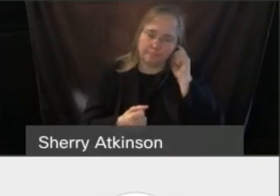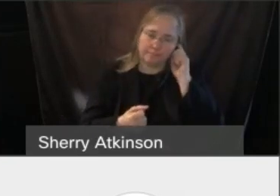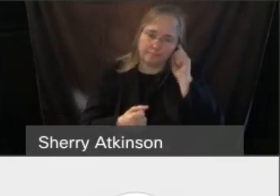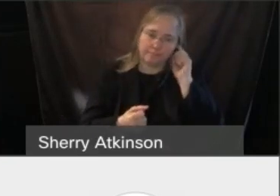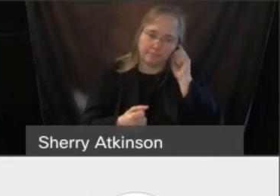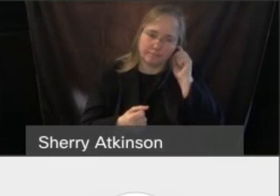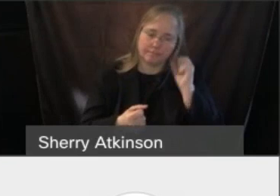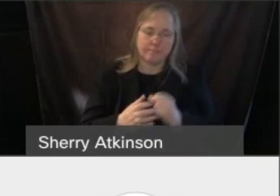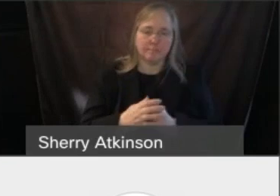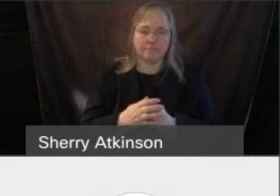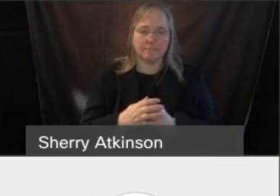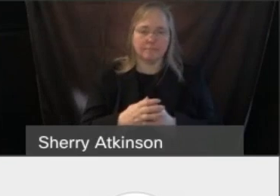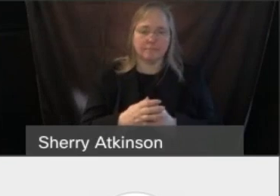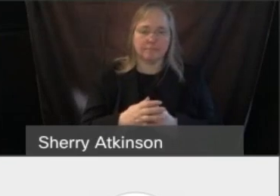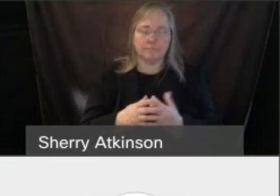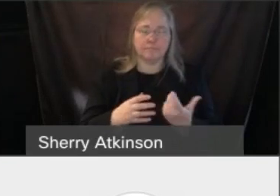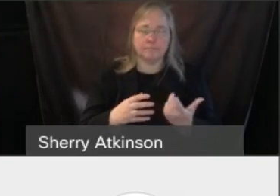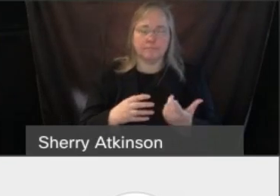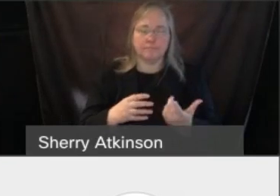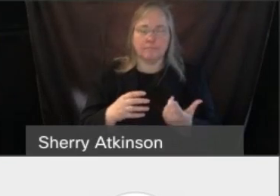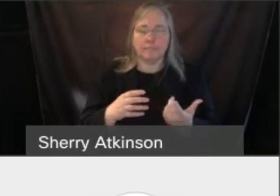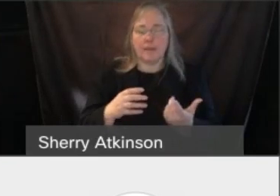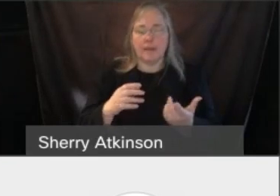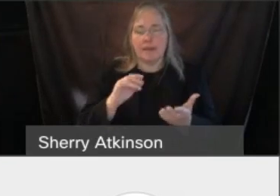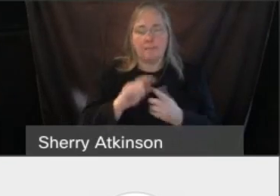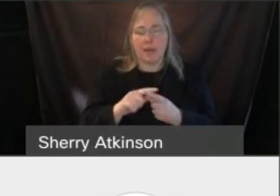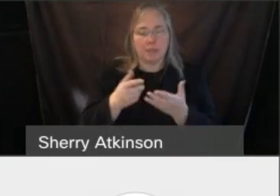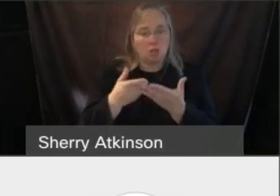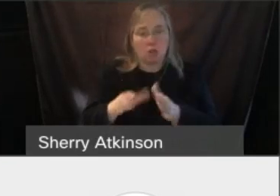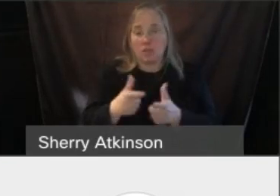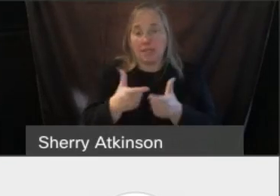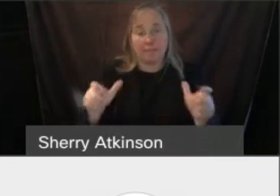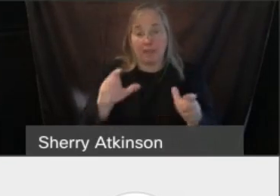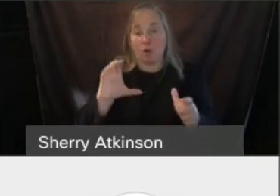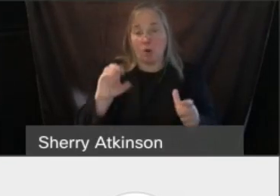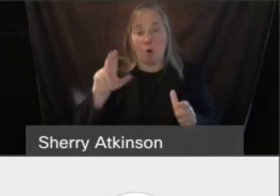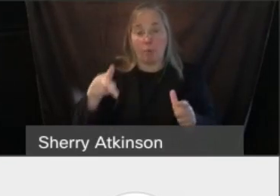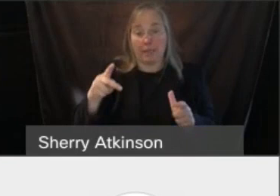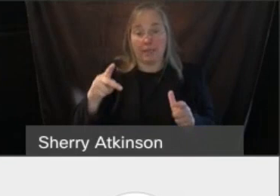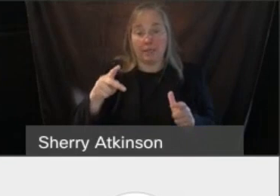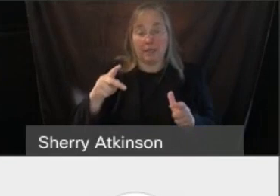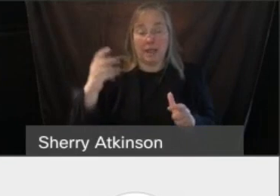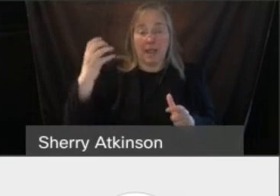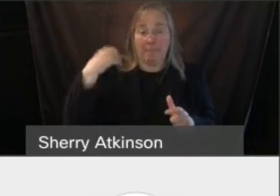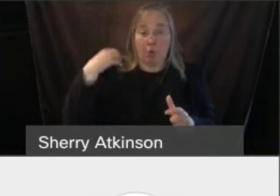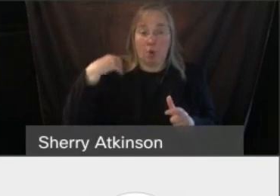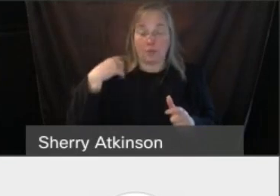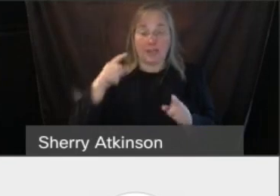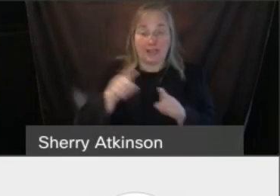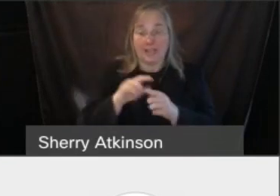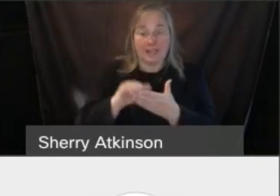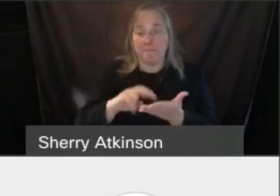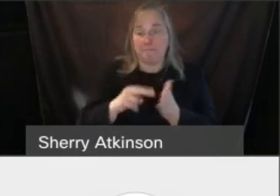Just M&A activity, but the loss of major corporate employers like that, obviously the jobs, but also